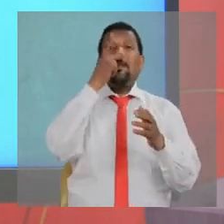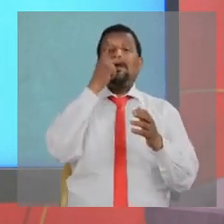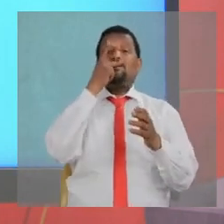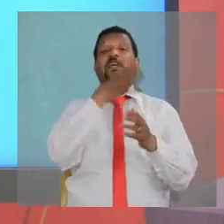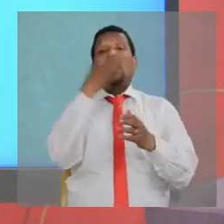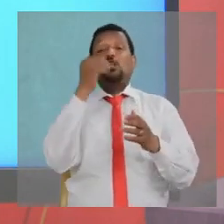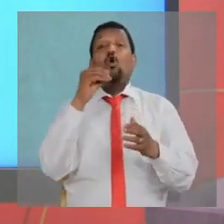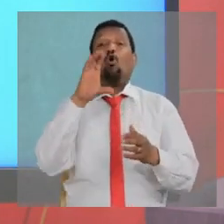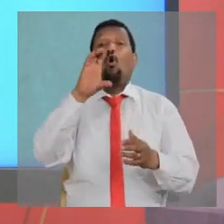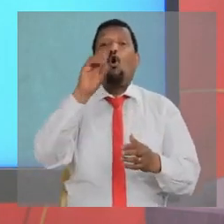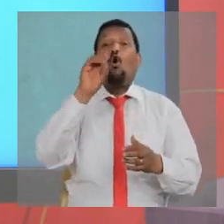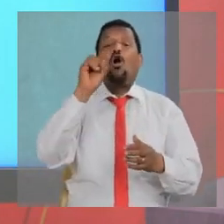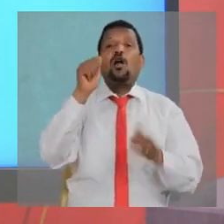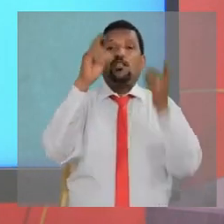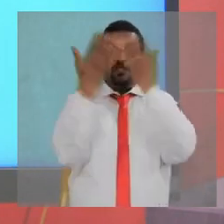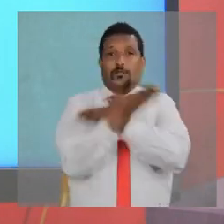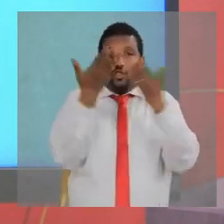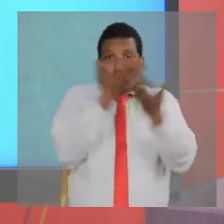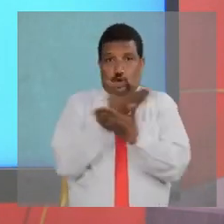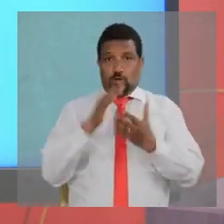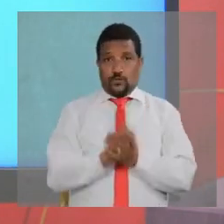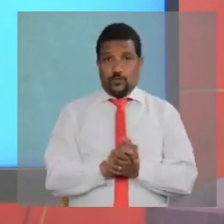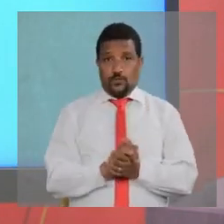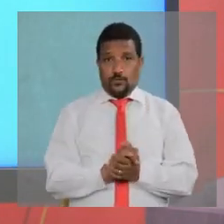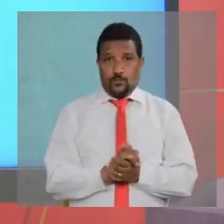Pepsi and Coca are substitutes.